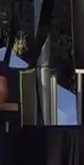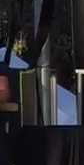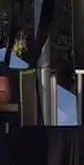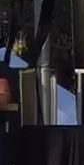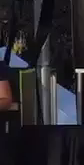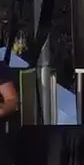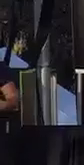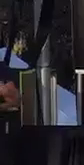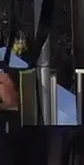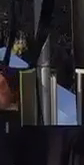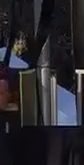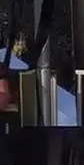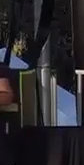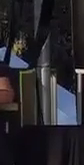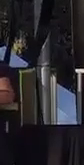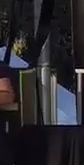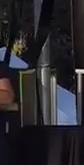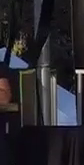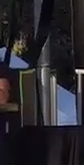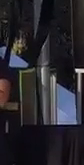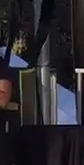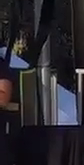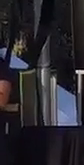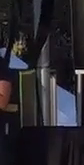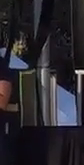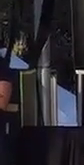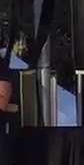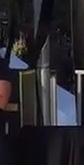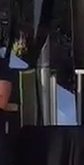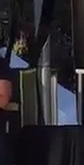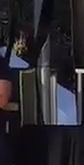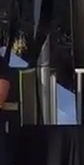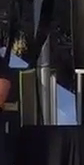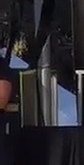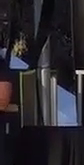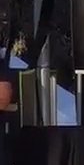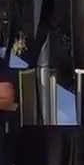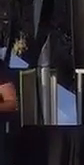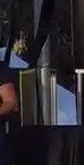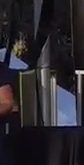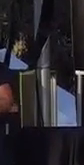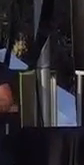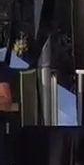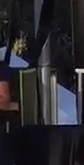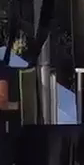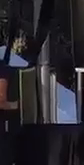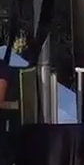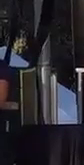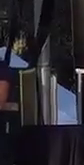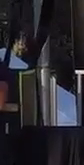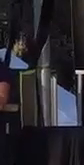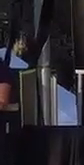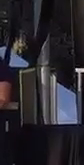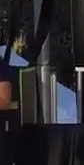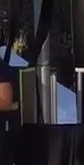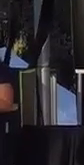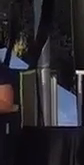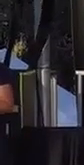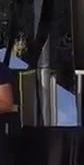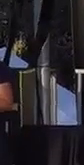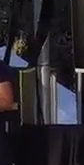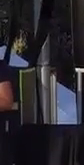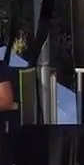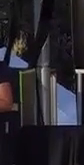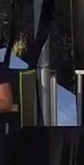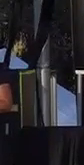ever, to do it at the Pentagon had special meaning. But before we even did so at the Pentagon, troops at Bagram